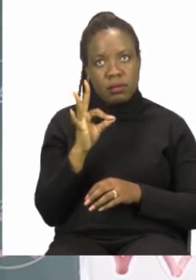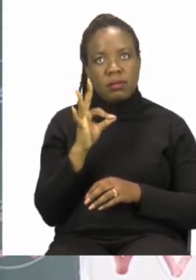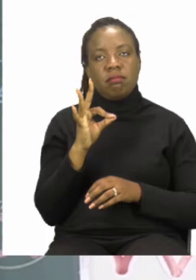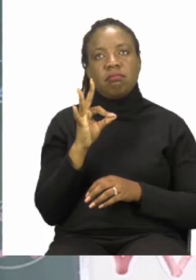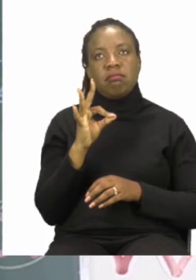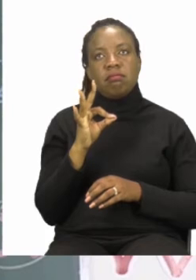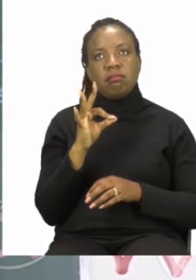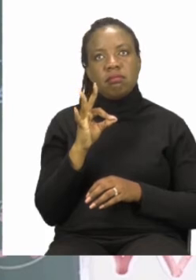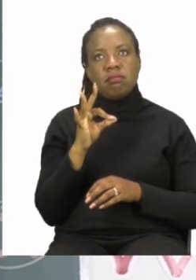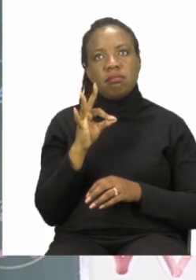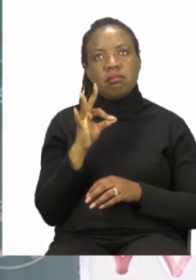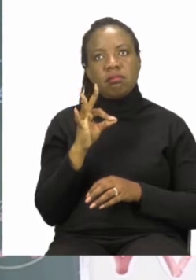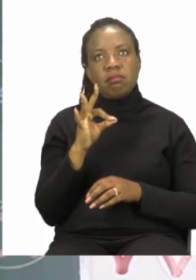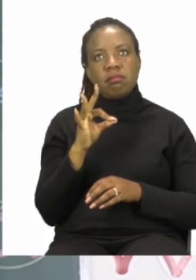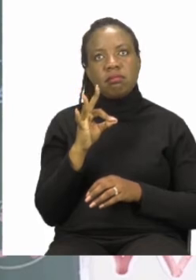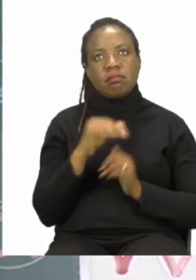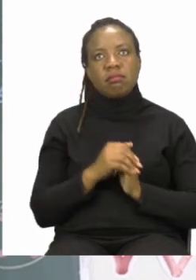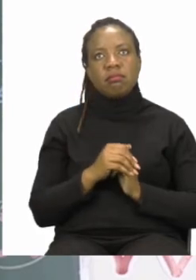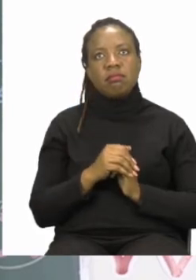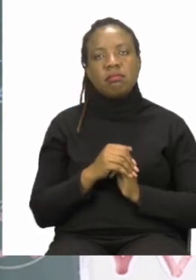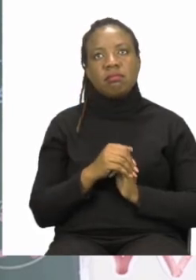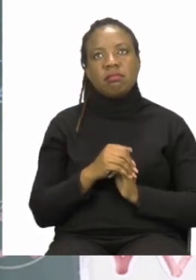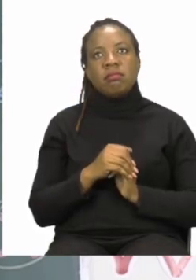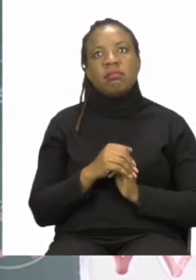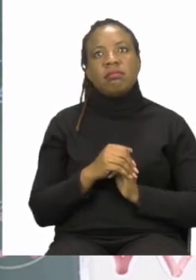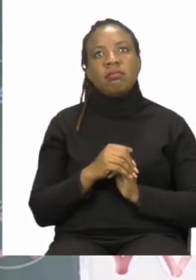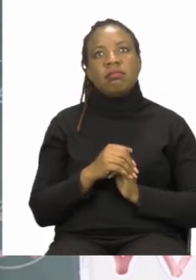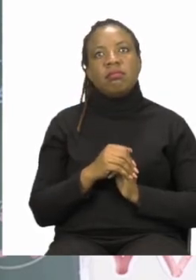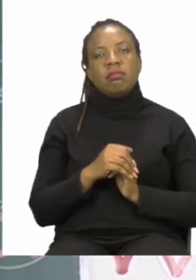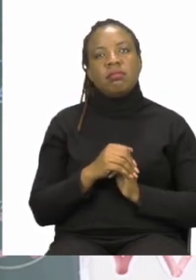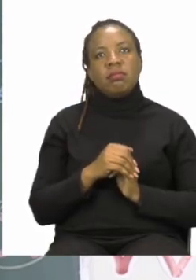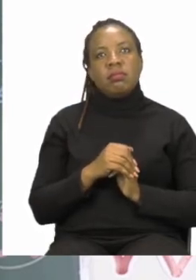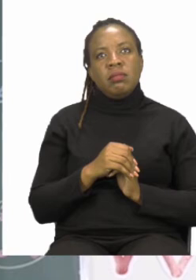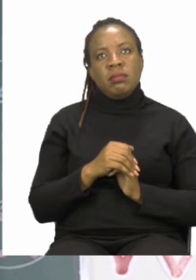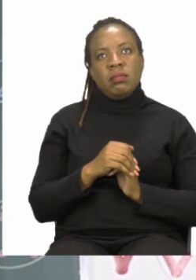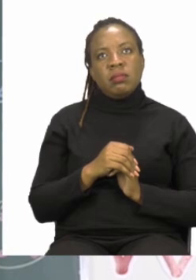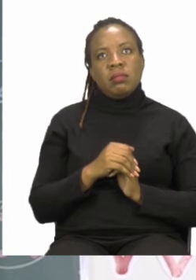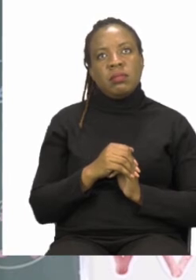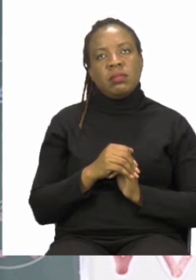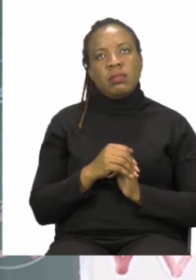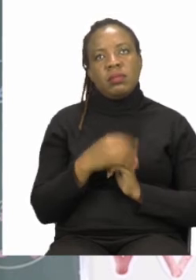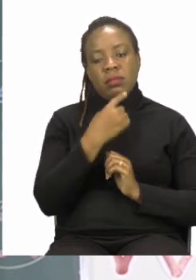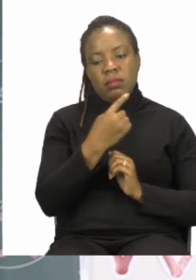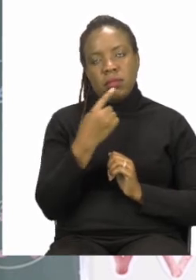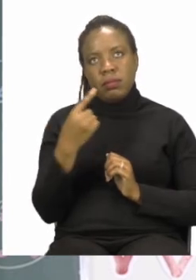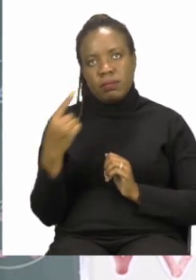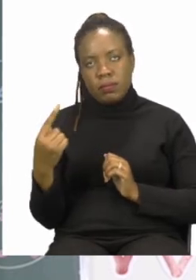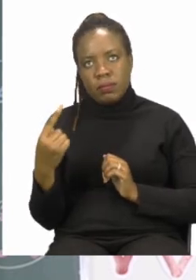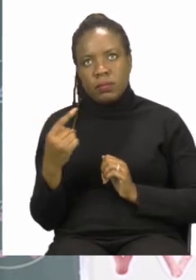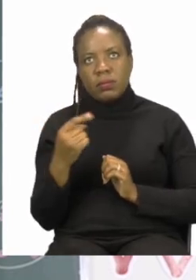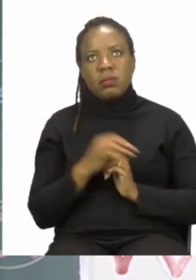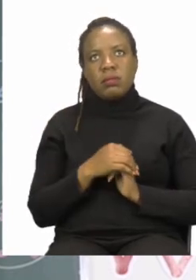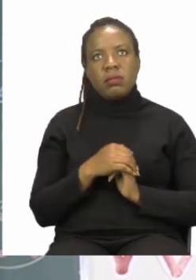9. Now, 4 is what is supposed to be in each set. But today, instead of doing the dots like how